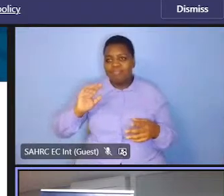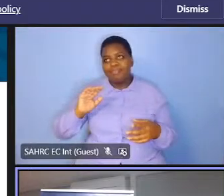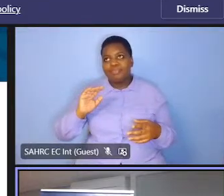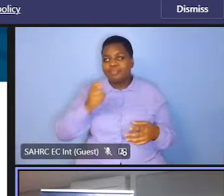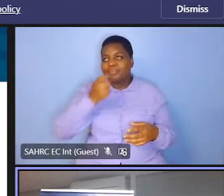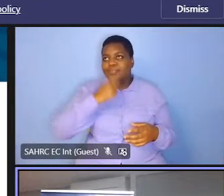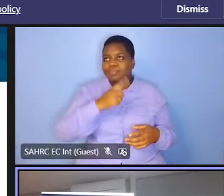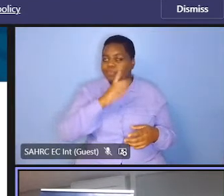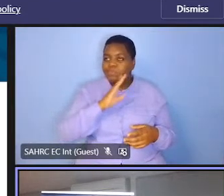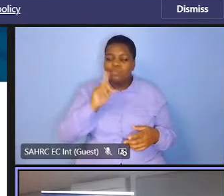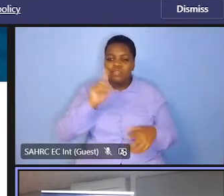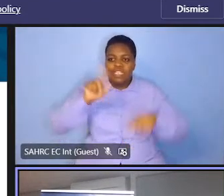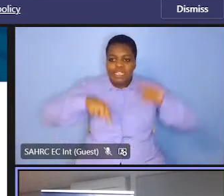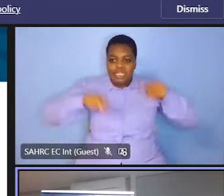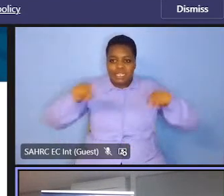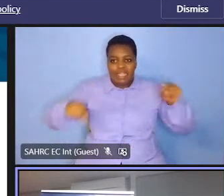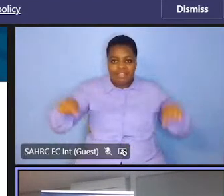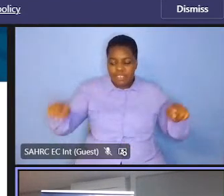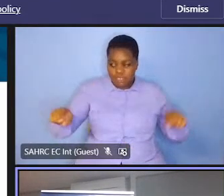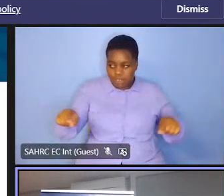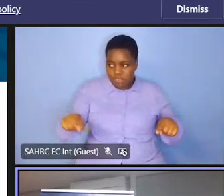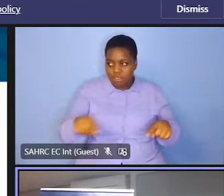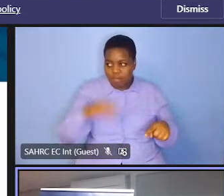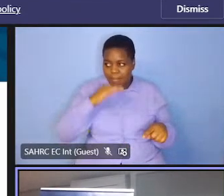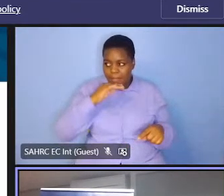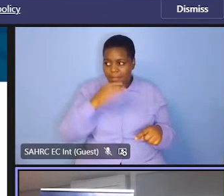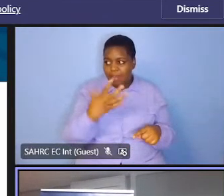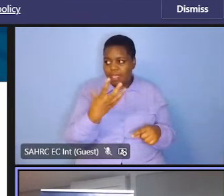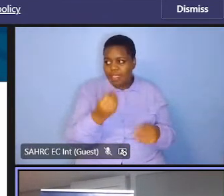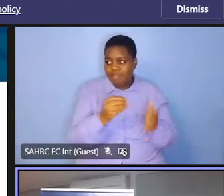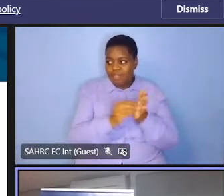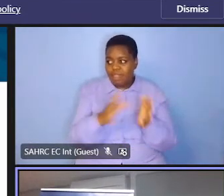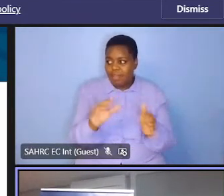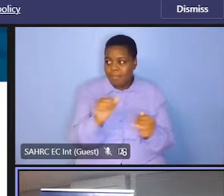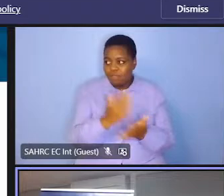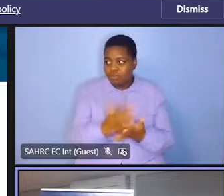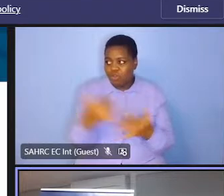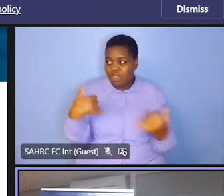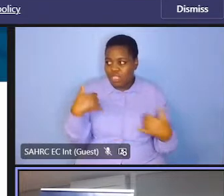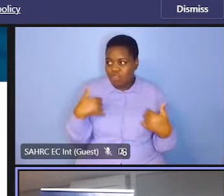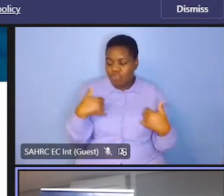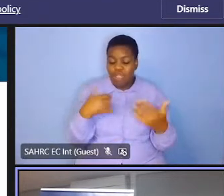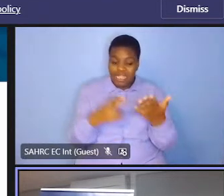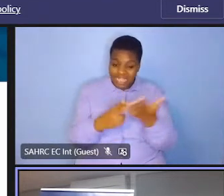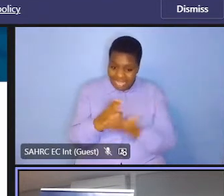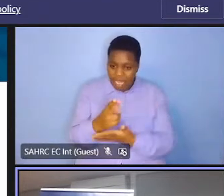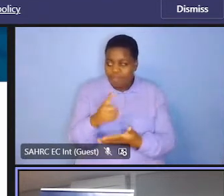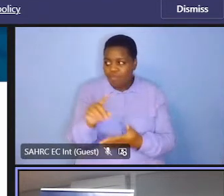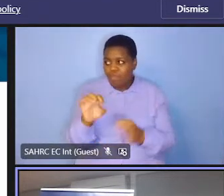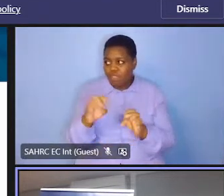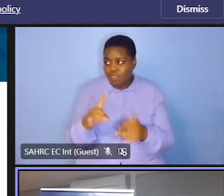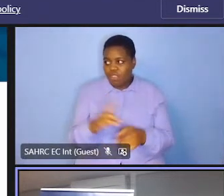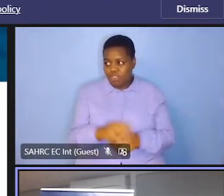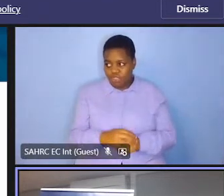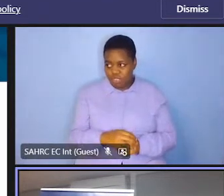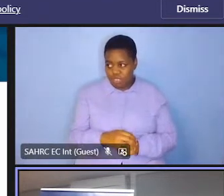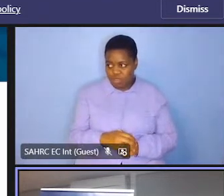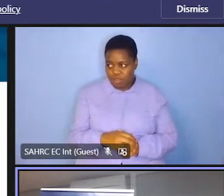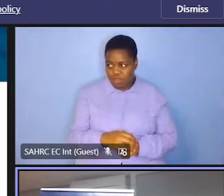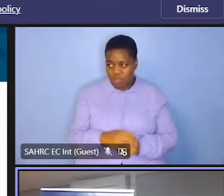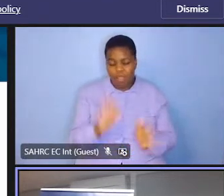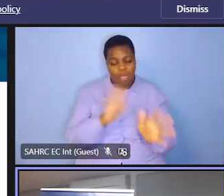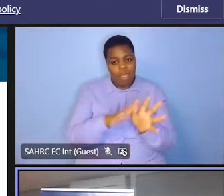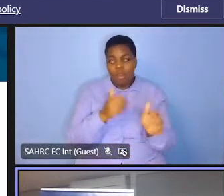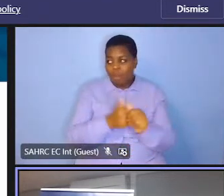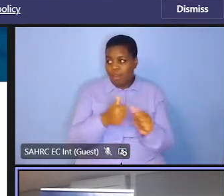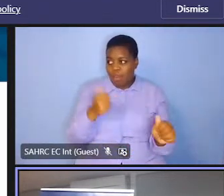severely impact on the ability of such learners to enjoy the right to education. The lack of